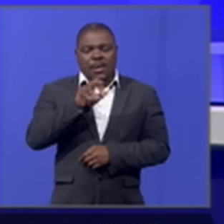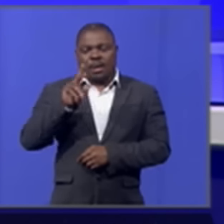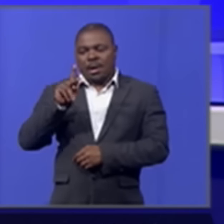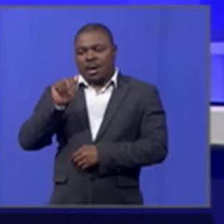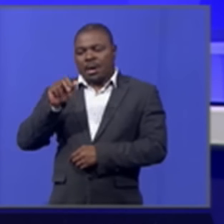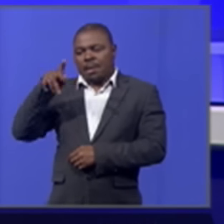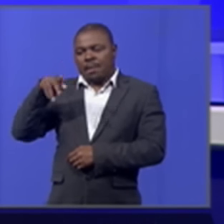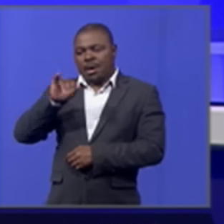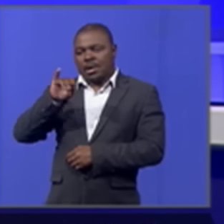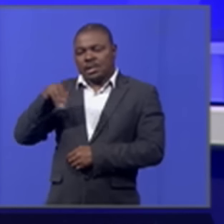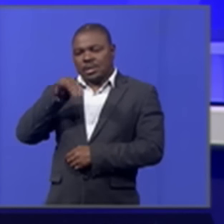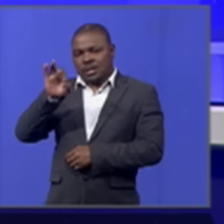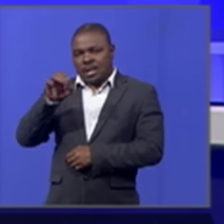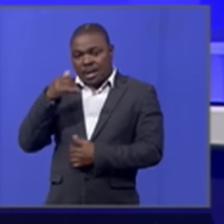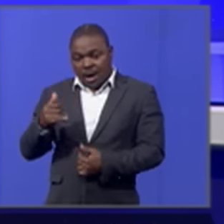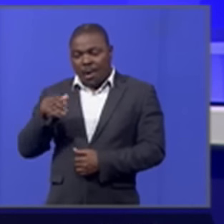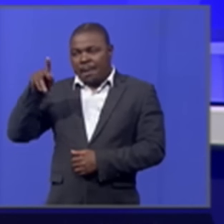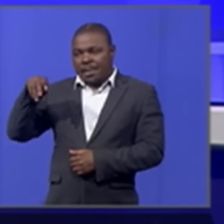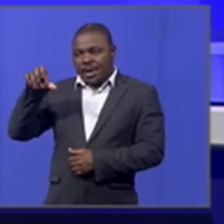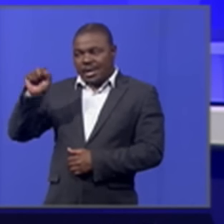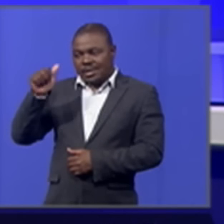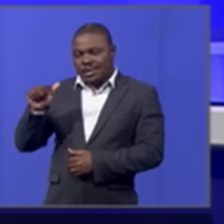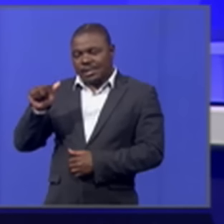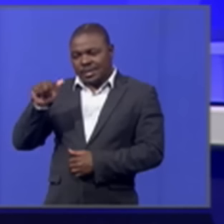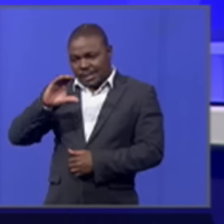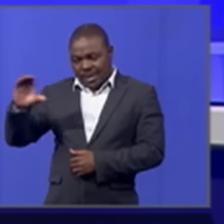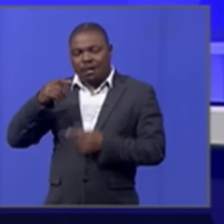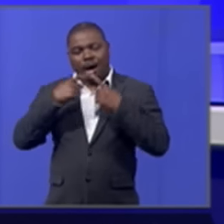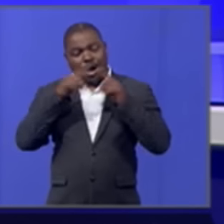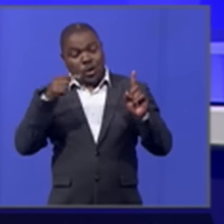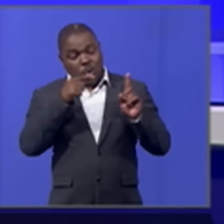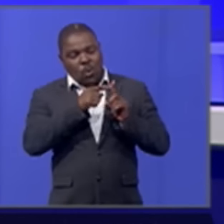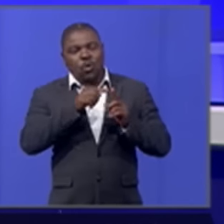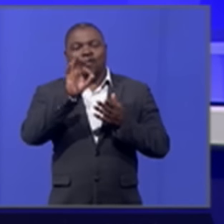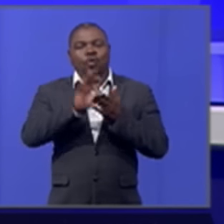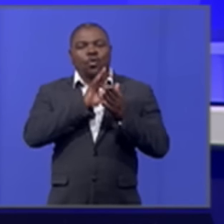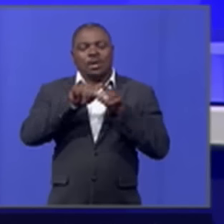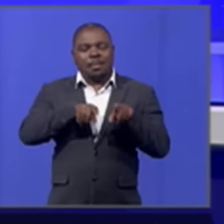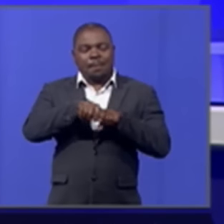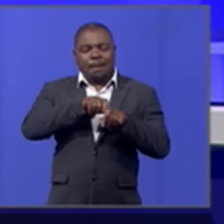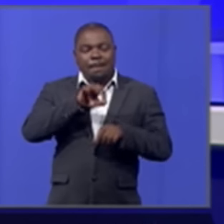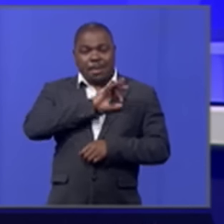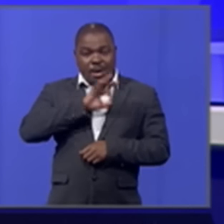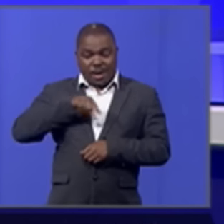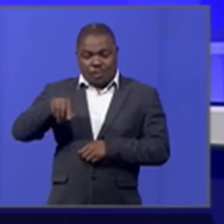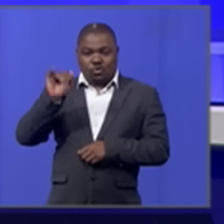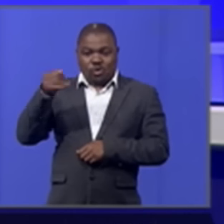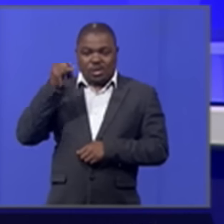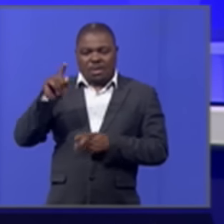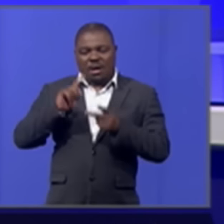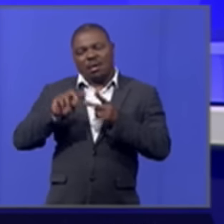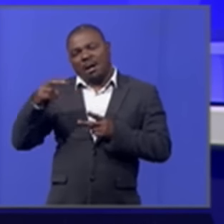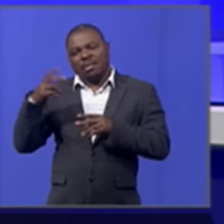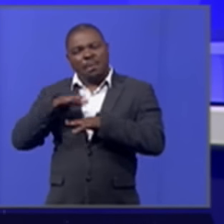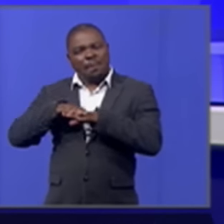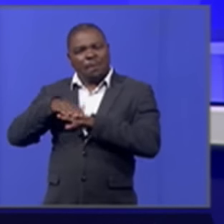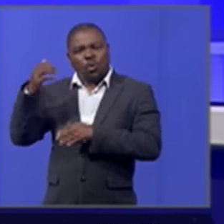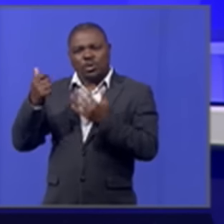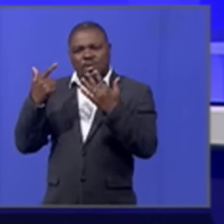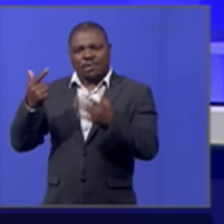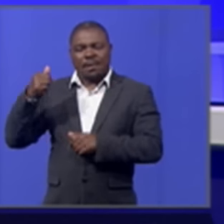wa PAC wa bommeyara jwa Johannesburg. O itsiswe mo Johannesburg ga mmogo le bontlhopheng ba bangwe ba bommasepala bagolo ba bangwe ba